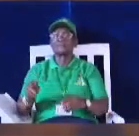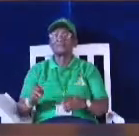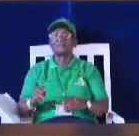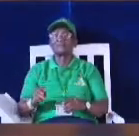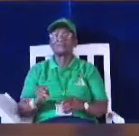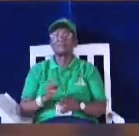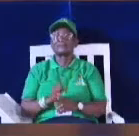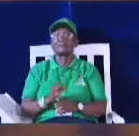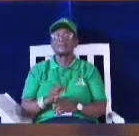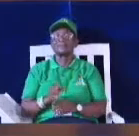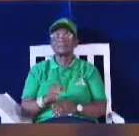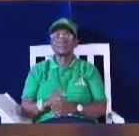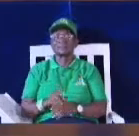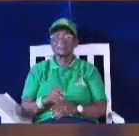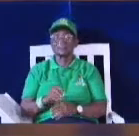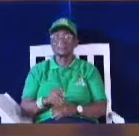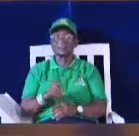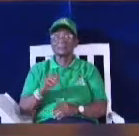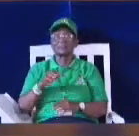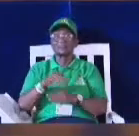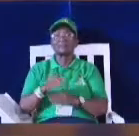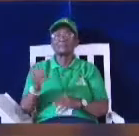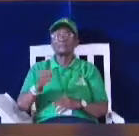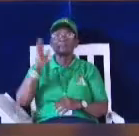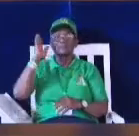you're going to speak to your body.